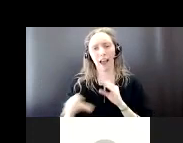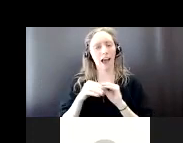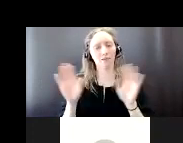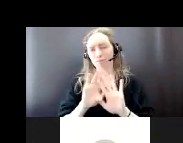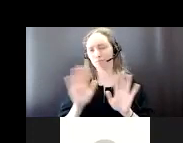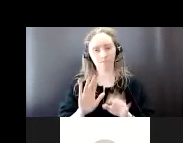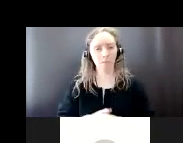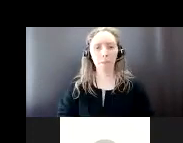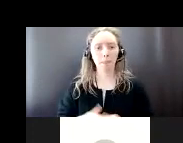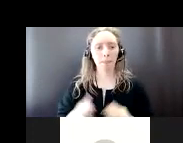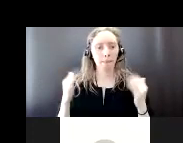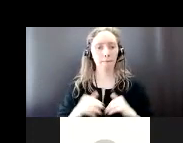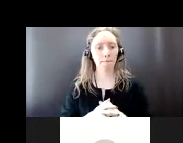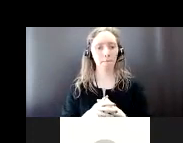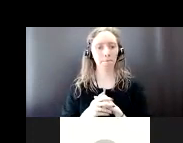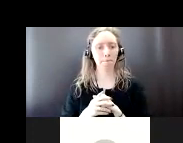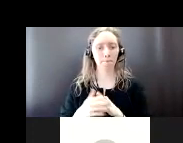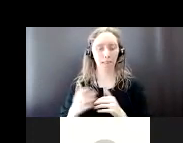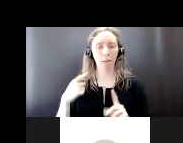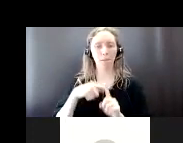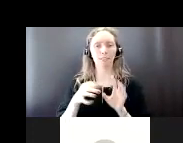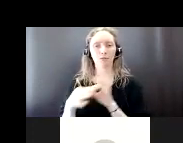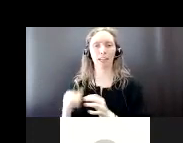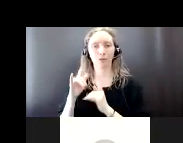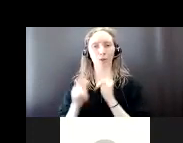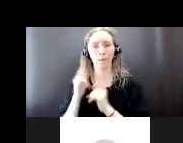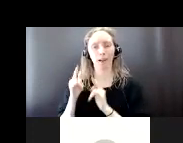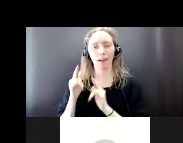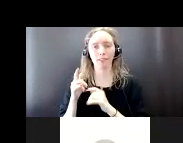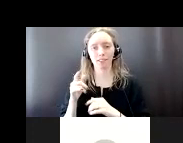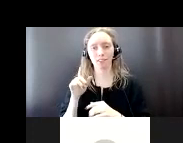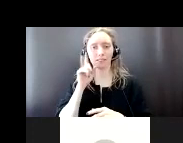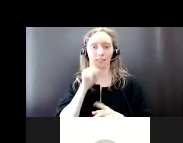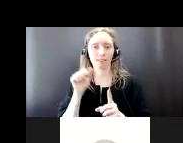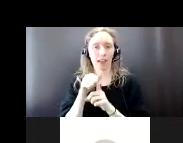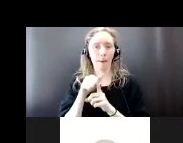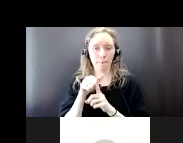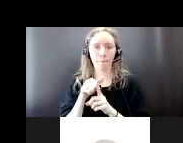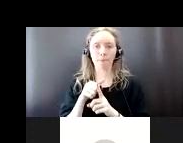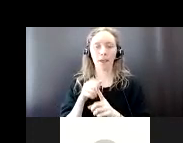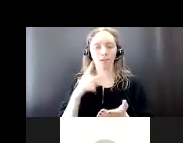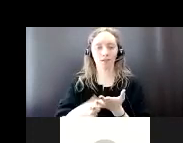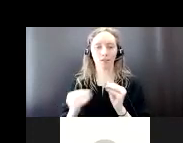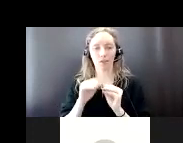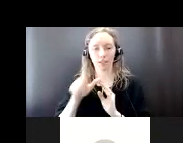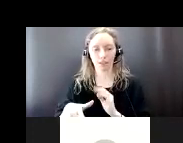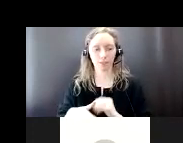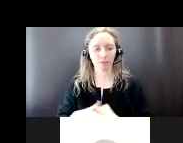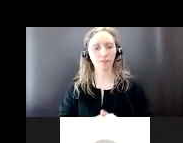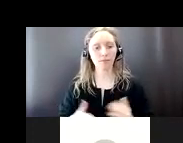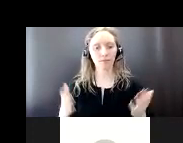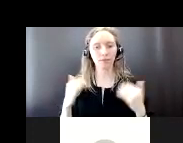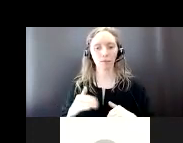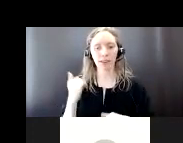If you're getting a message from somebody you have on your friends list and the message seems a little bit out of the ordinary, if they're offering, if they say, oh, I saw your name